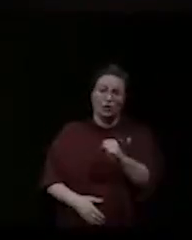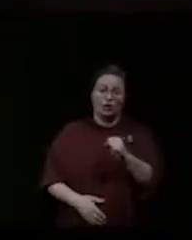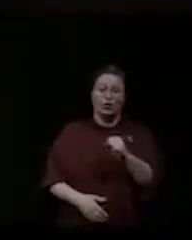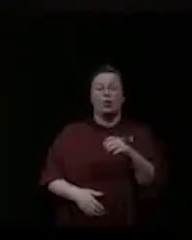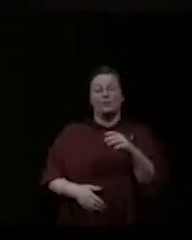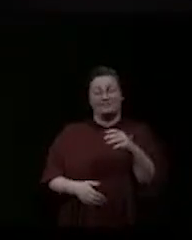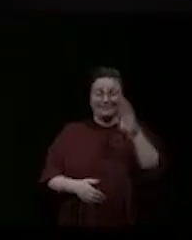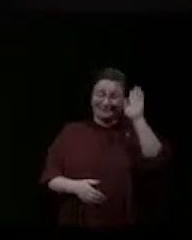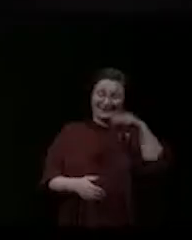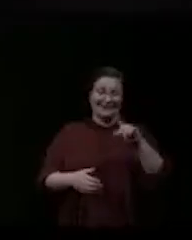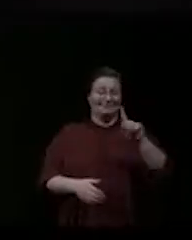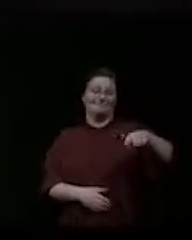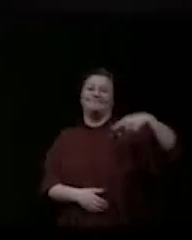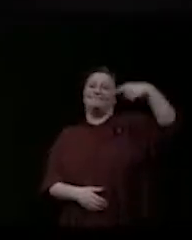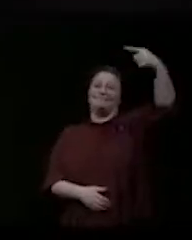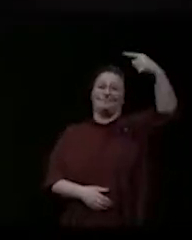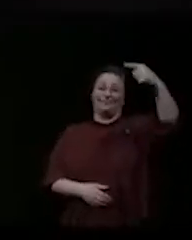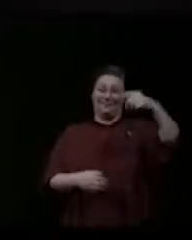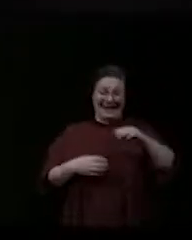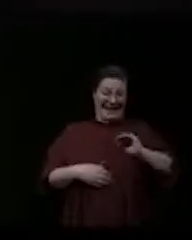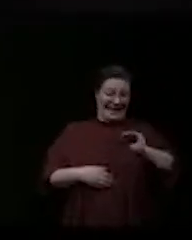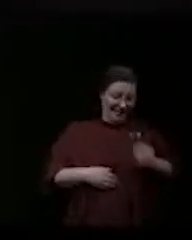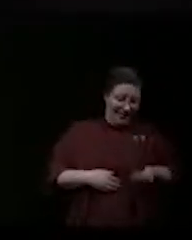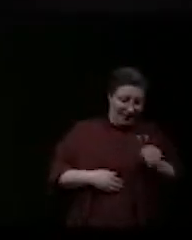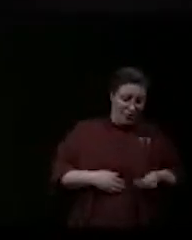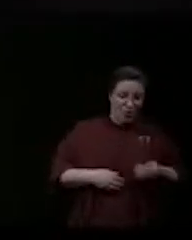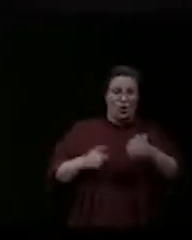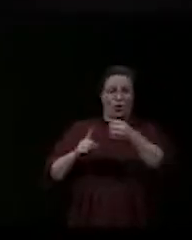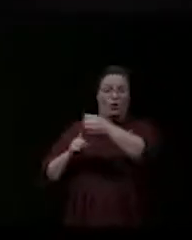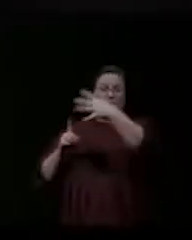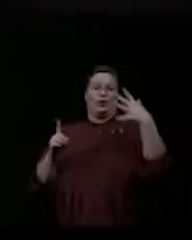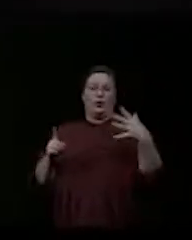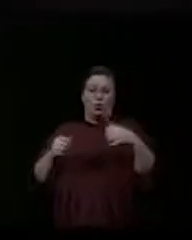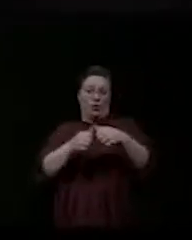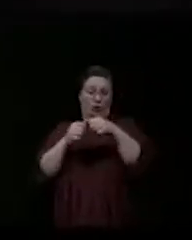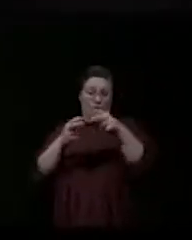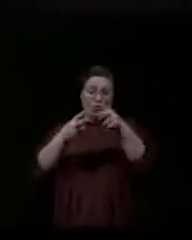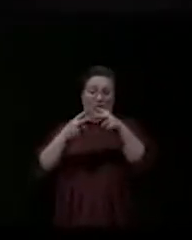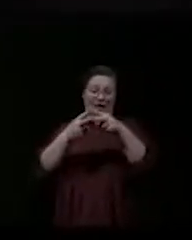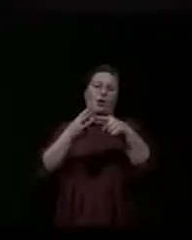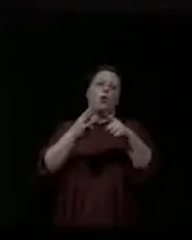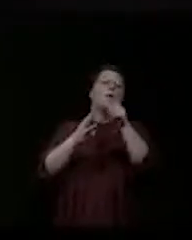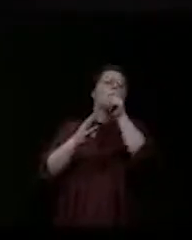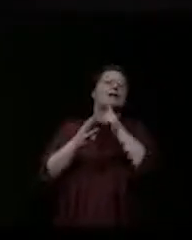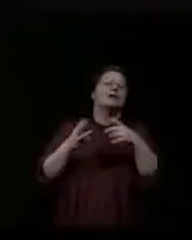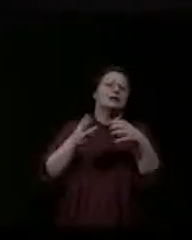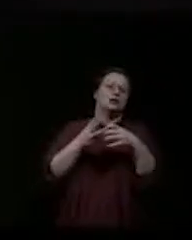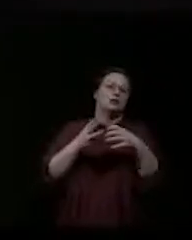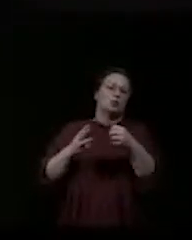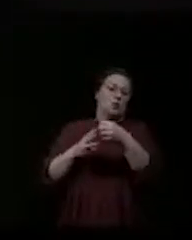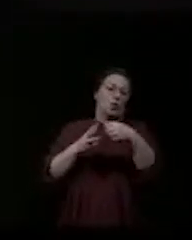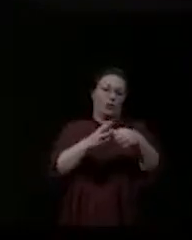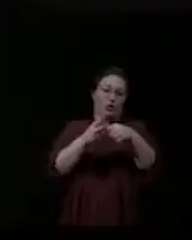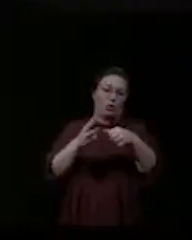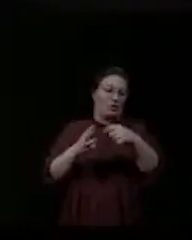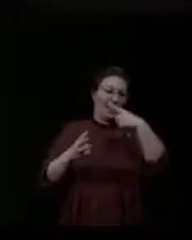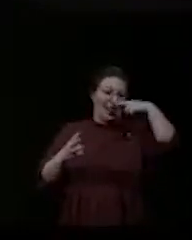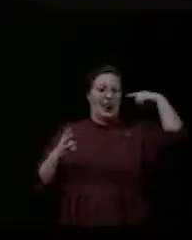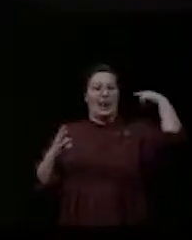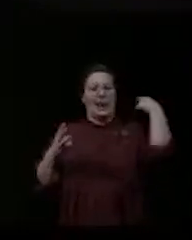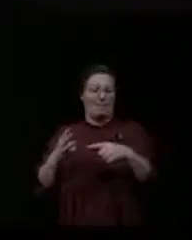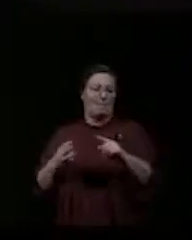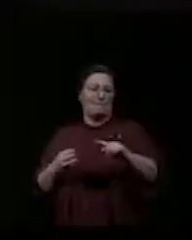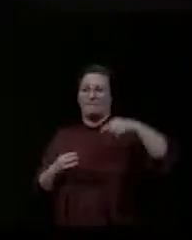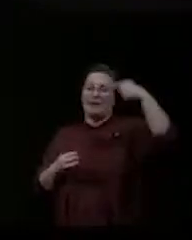women's organizations, LGBTI organizations, minority organizations, and